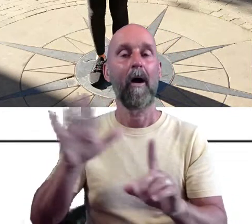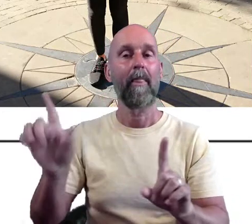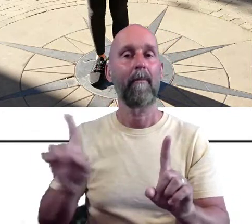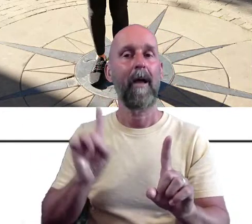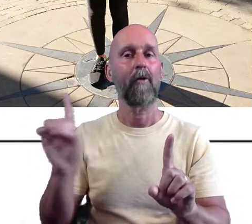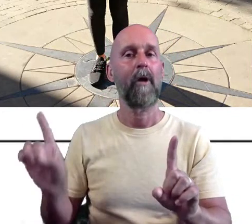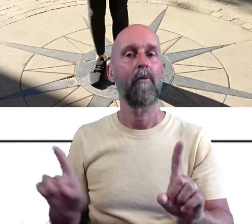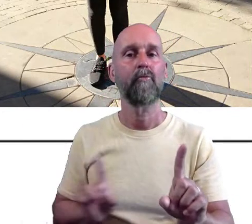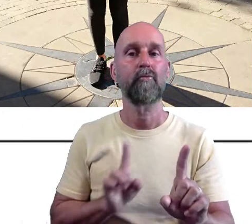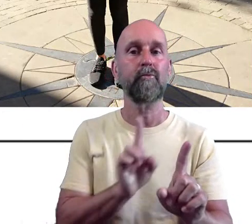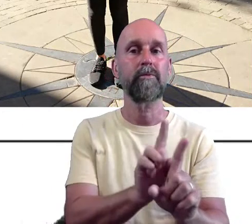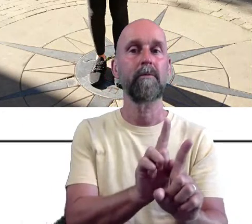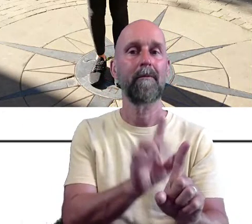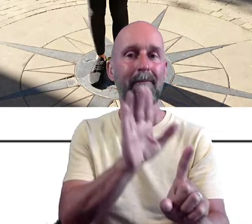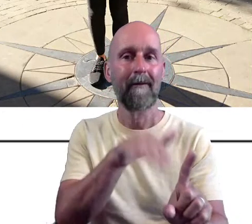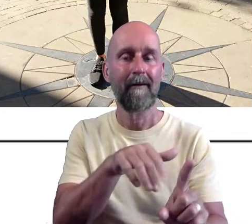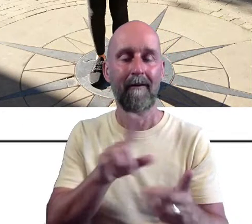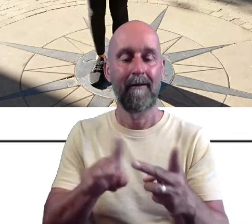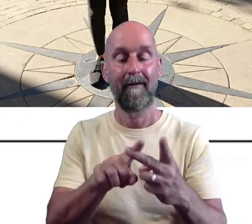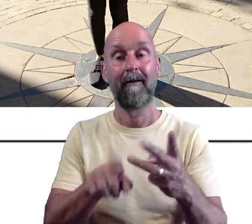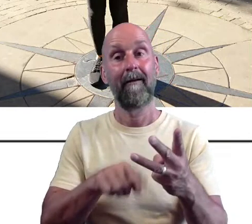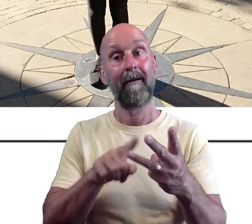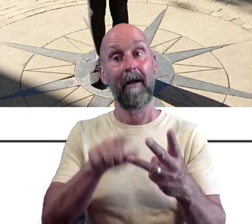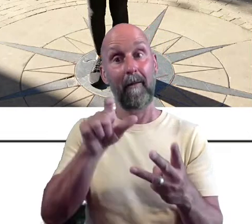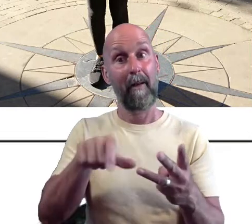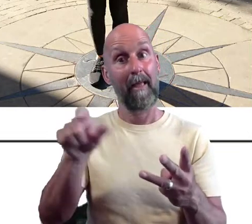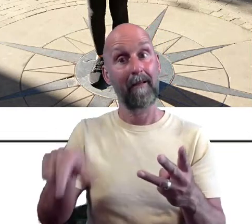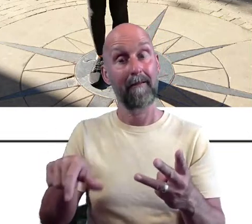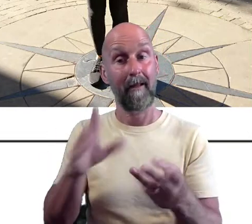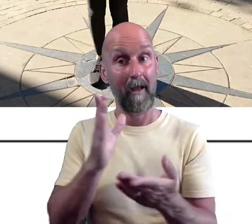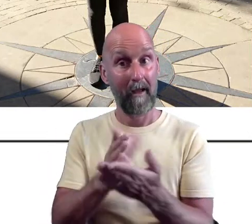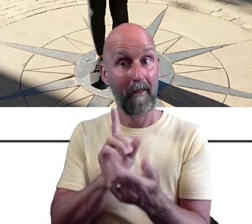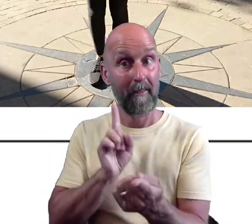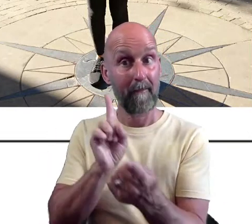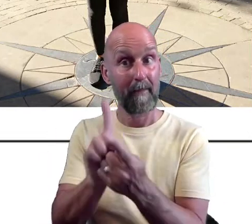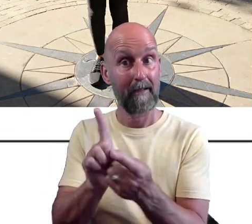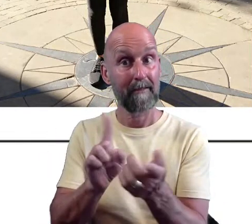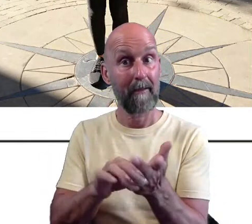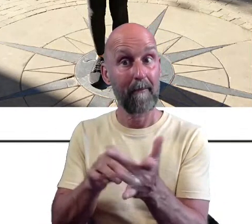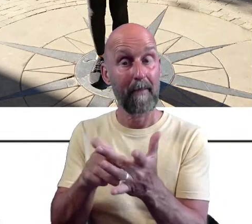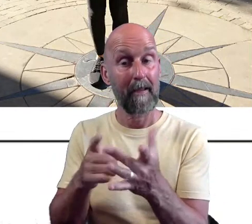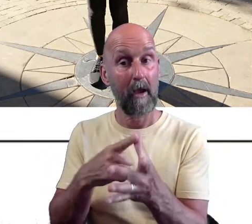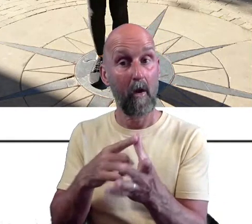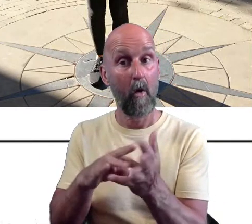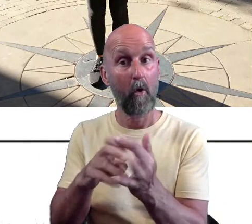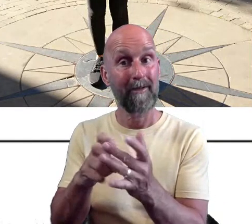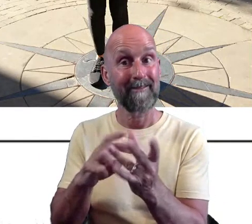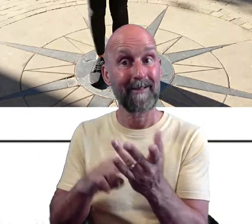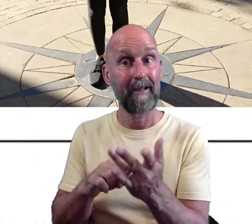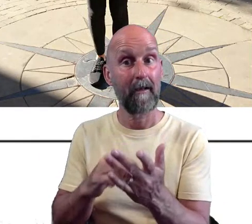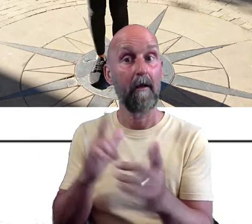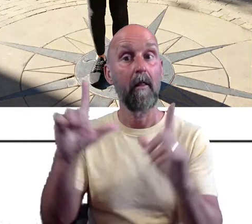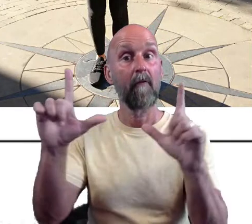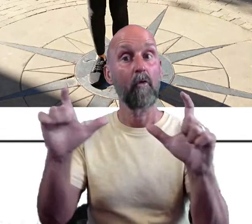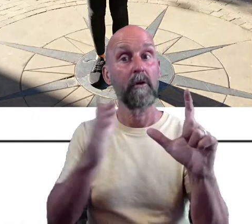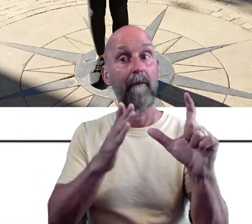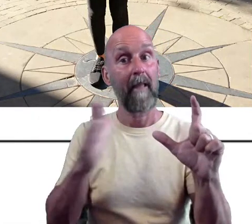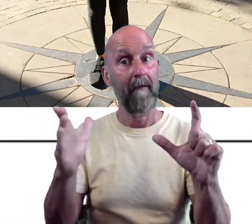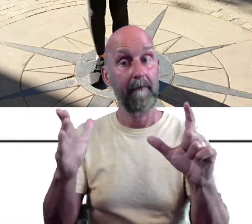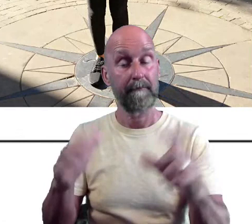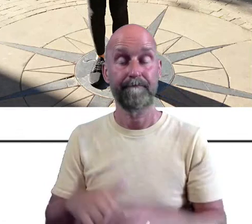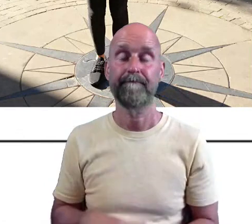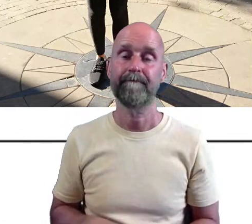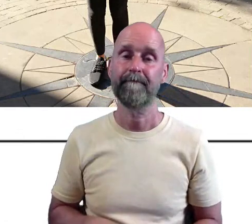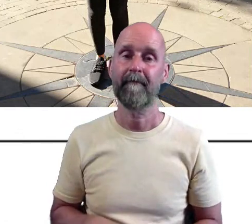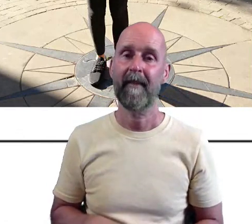life. And then at the end, players actually got to meet Mia Augustina, who's the woman on the left of that photograph on the left. And the funny thing was that